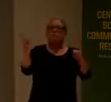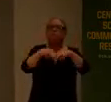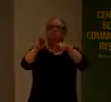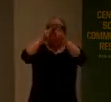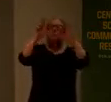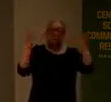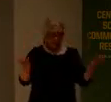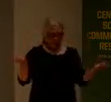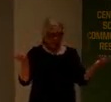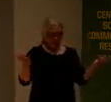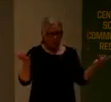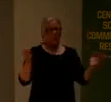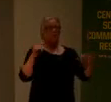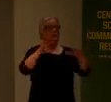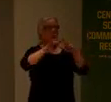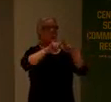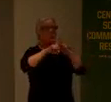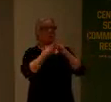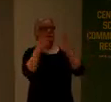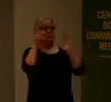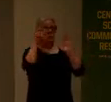policy,